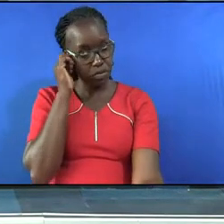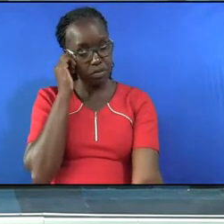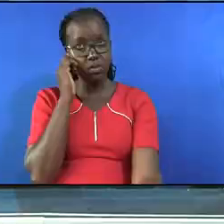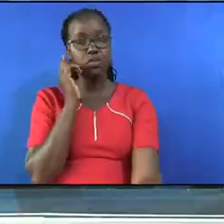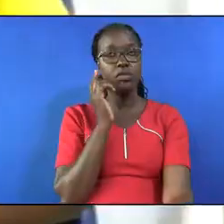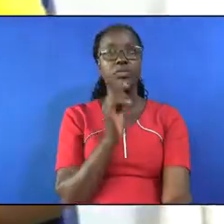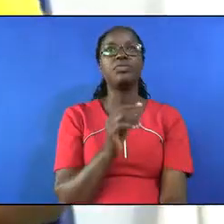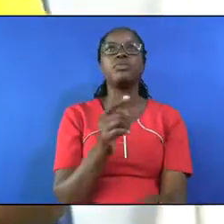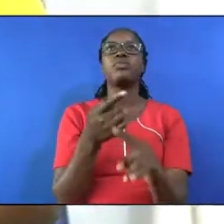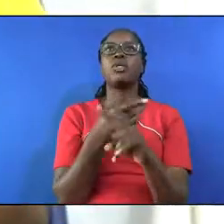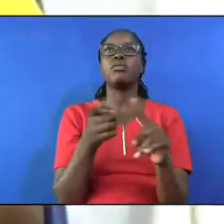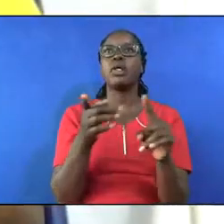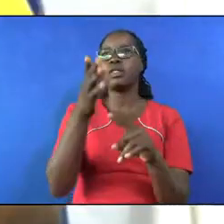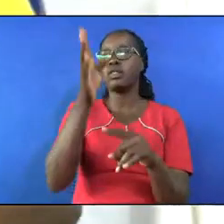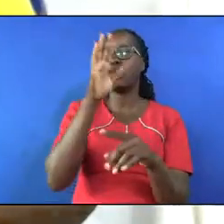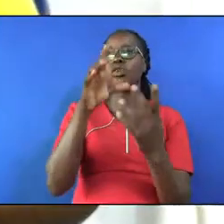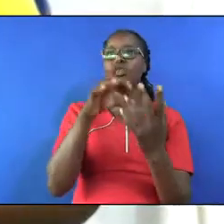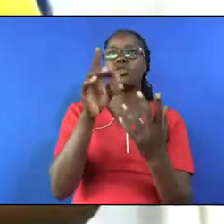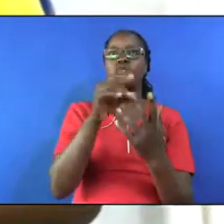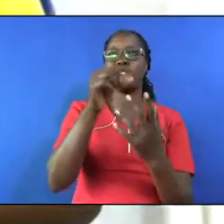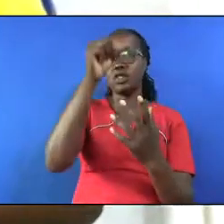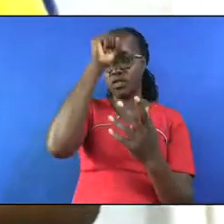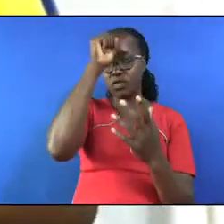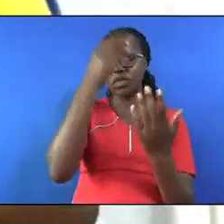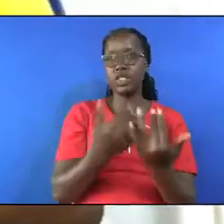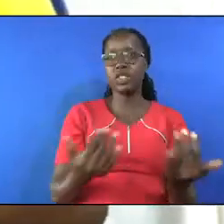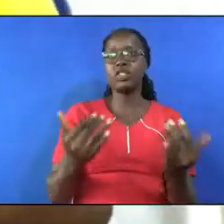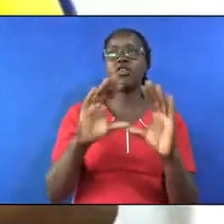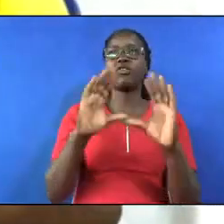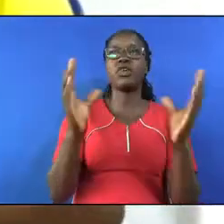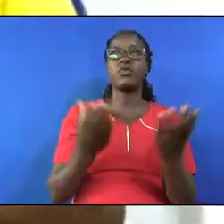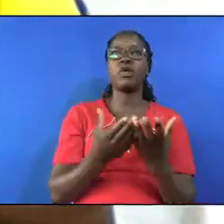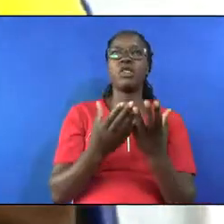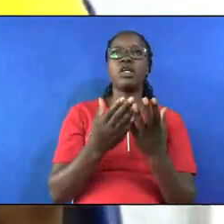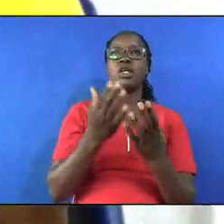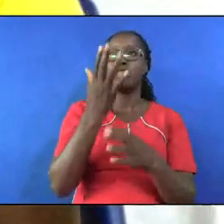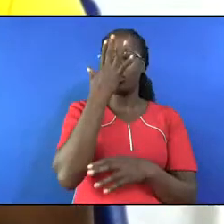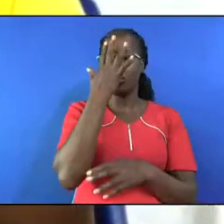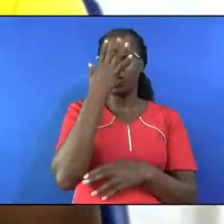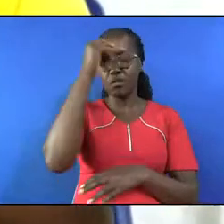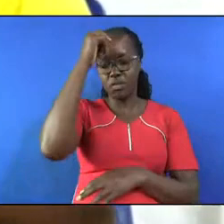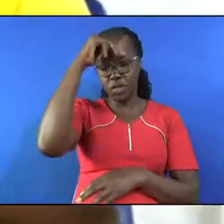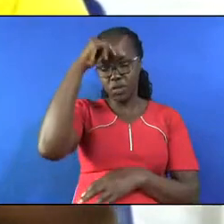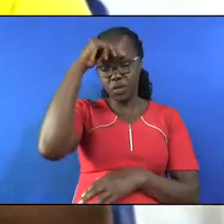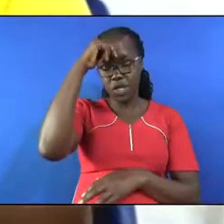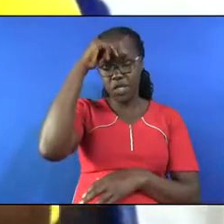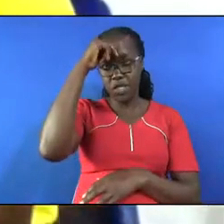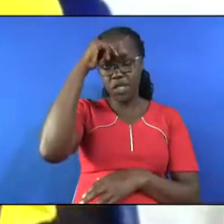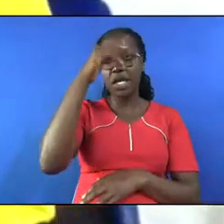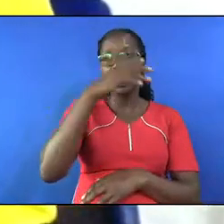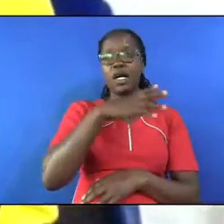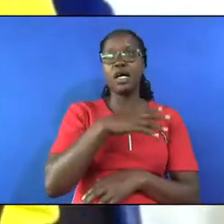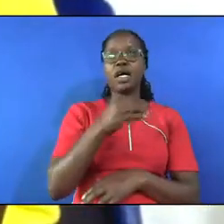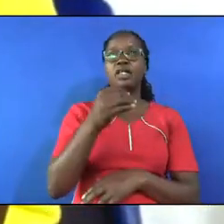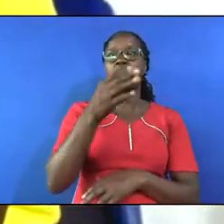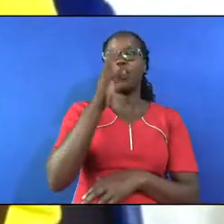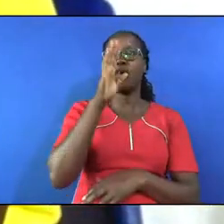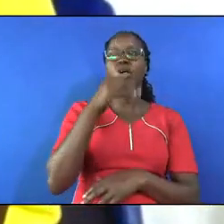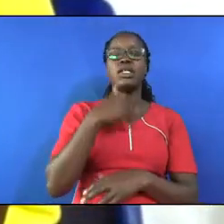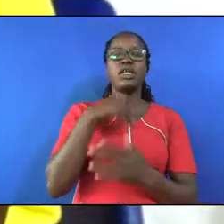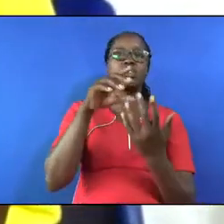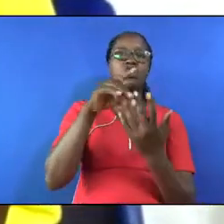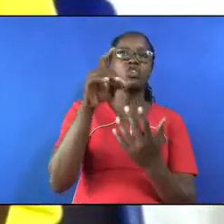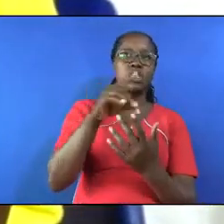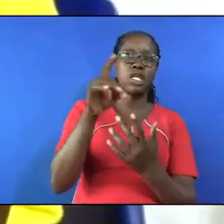Mm-hmm. But God chose the foolish things of the world to shame the wise. God chose the